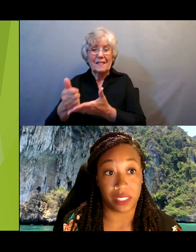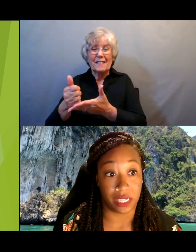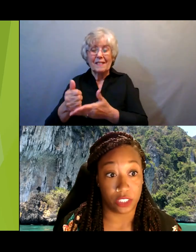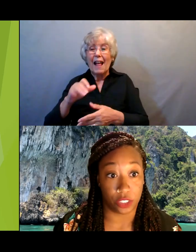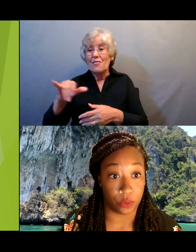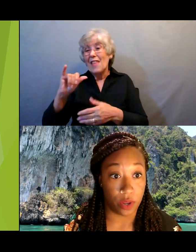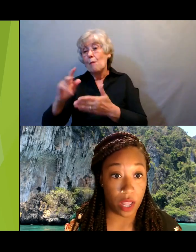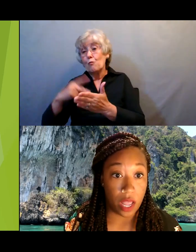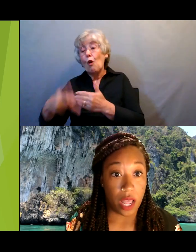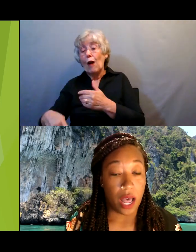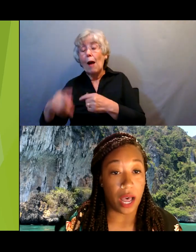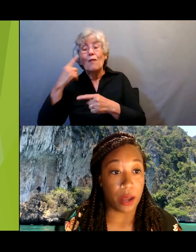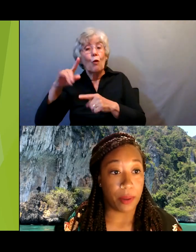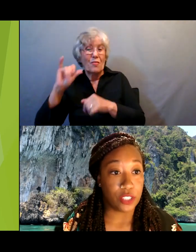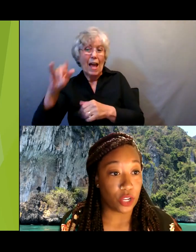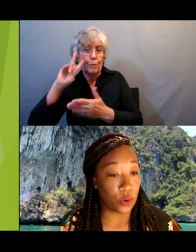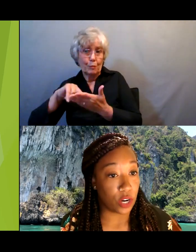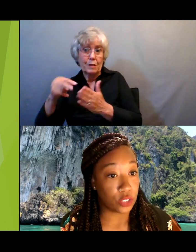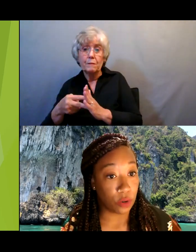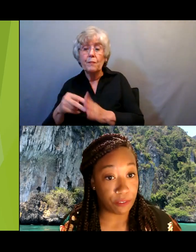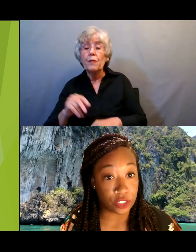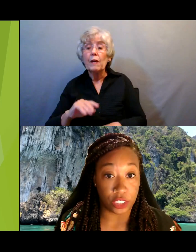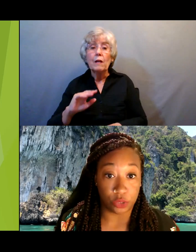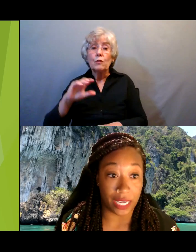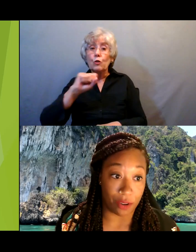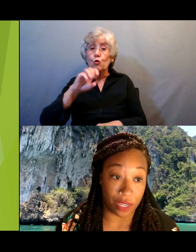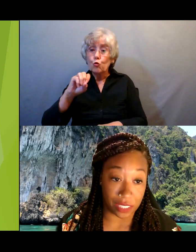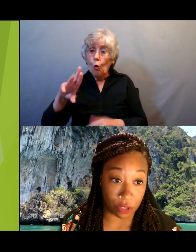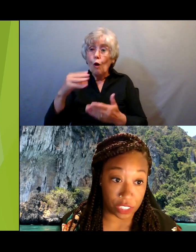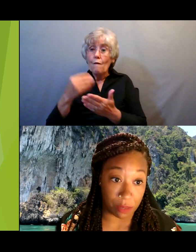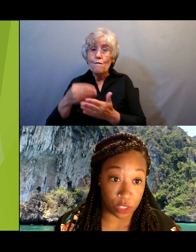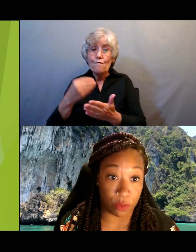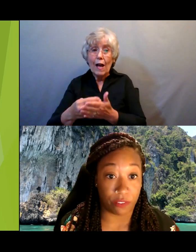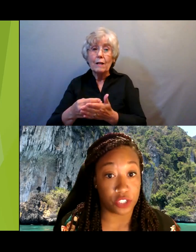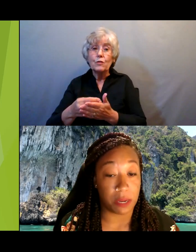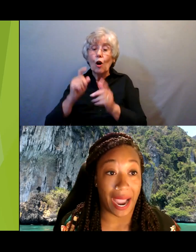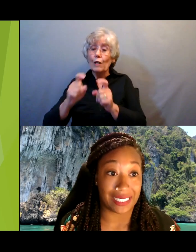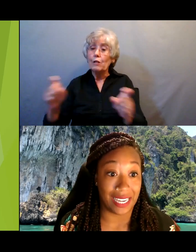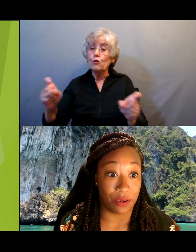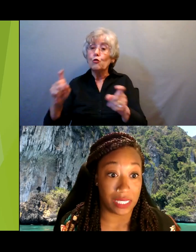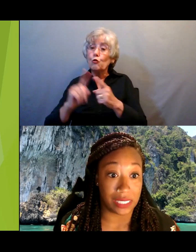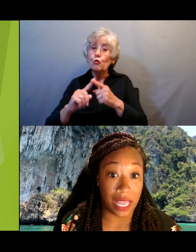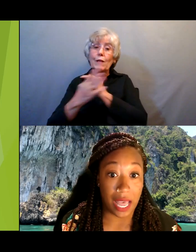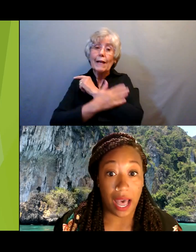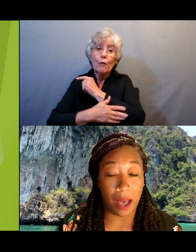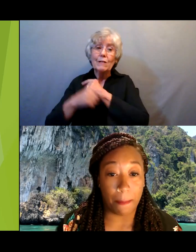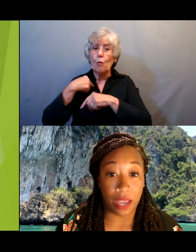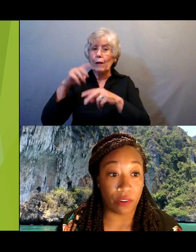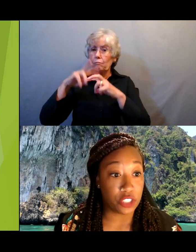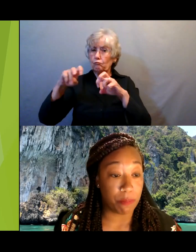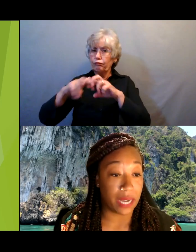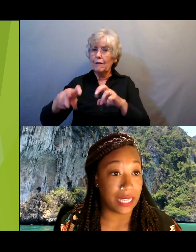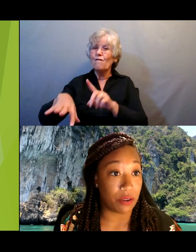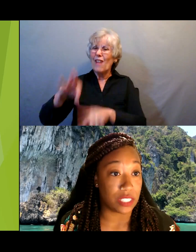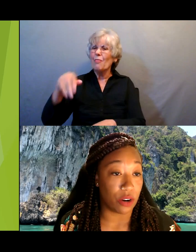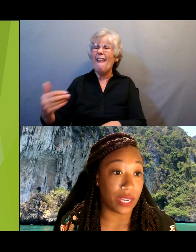program is designed to do. So our SOAR funds are issued to counties that are deemed to be refugee impacted counties. And